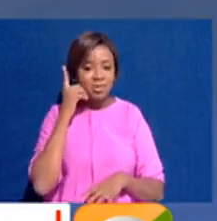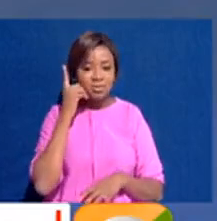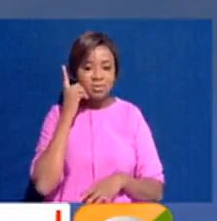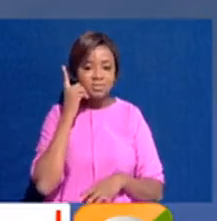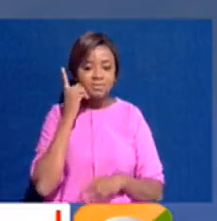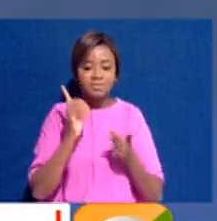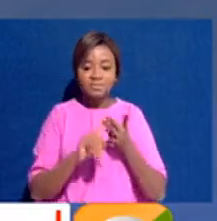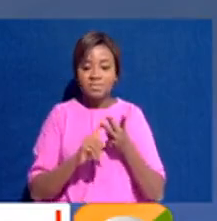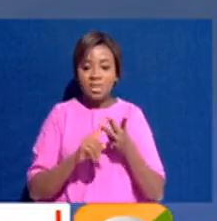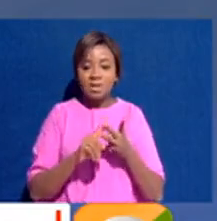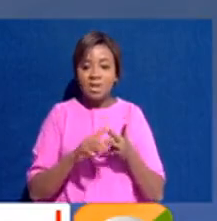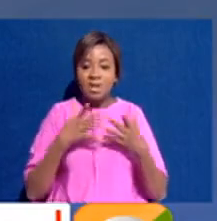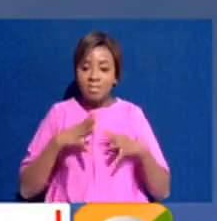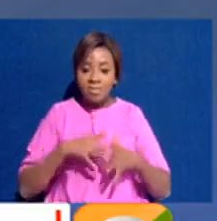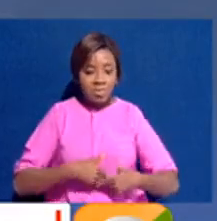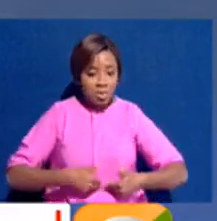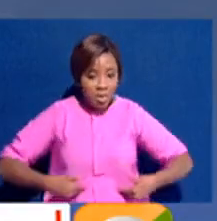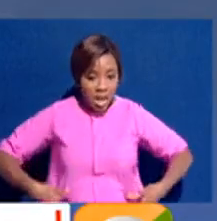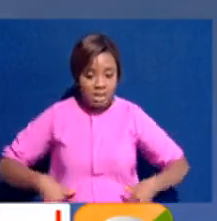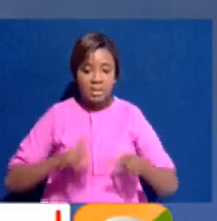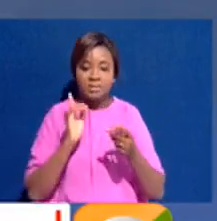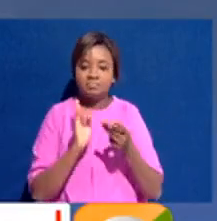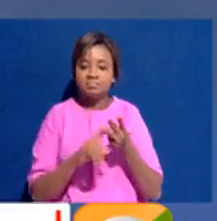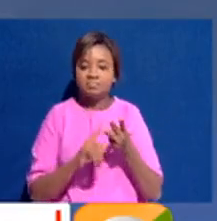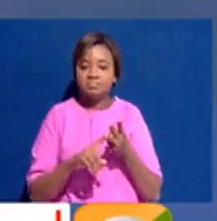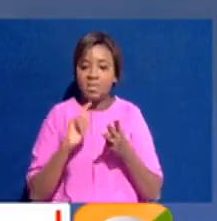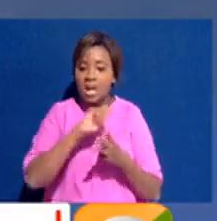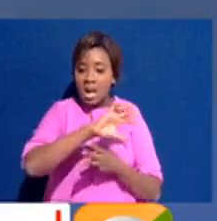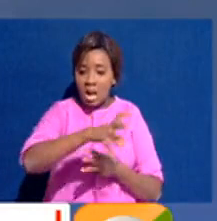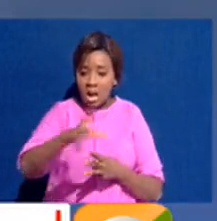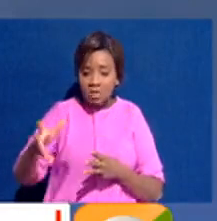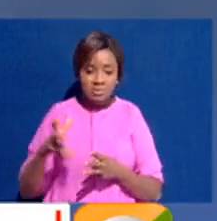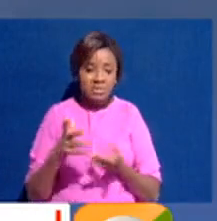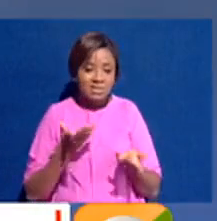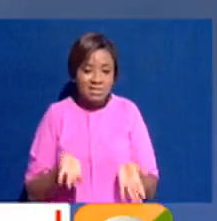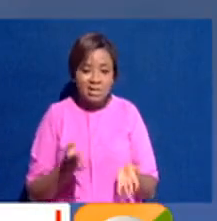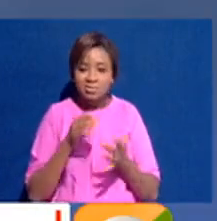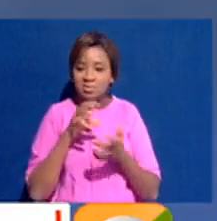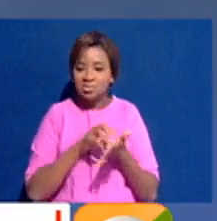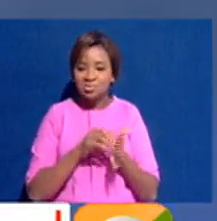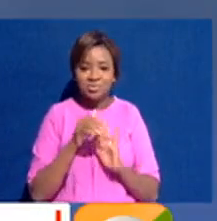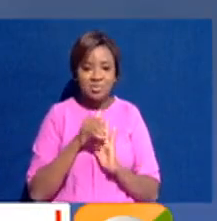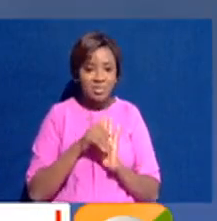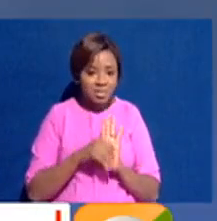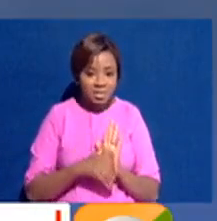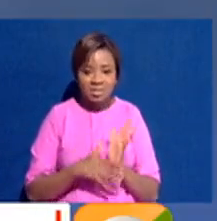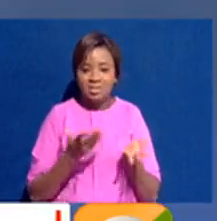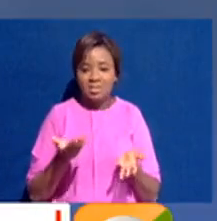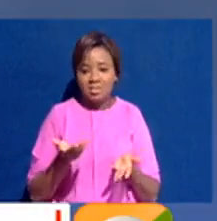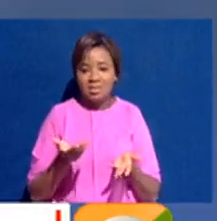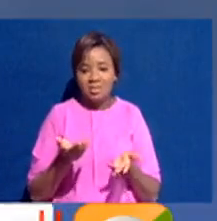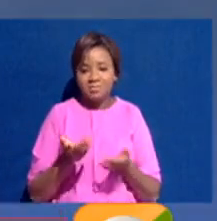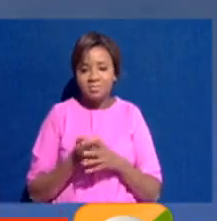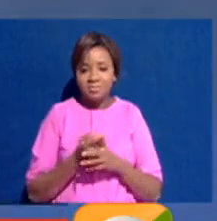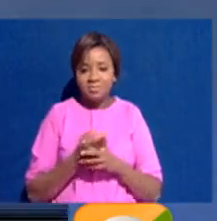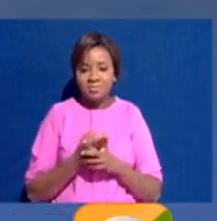People are hungry. Counties are still, you know, in a very dire state of hunger.